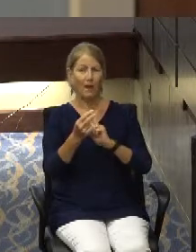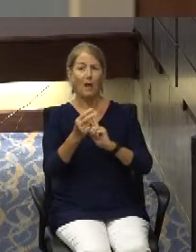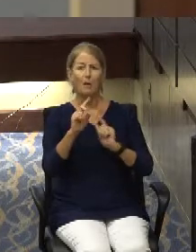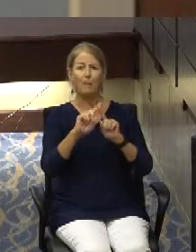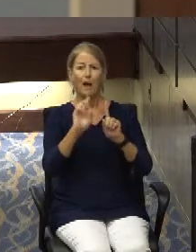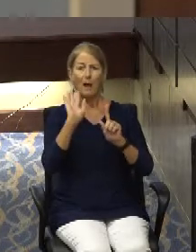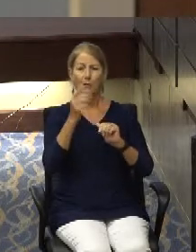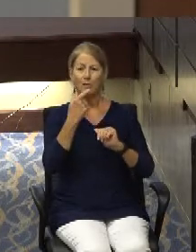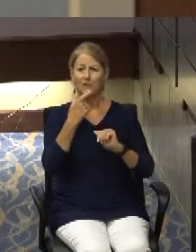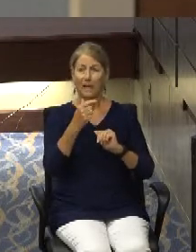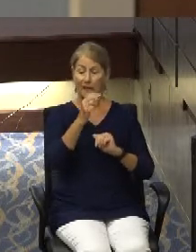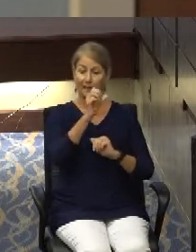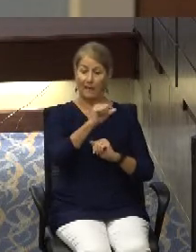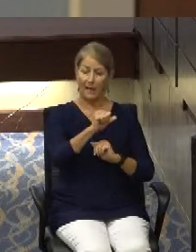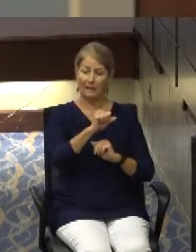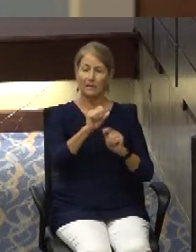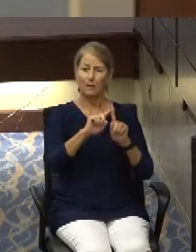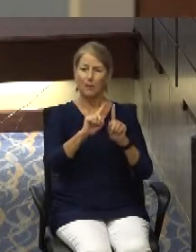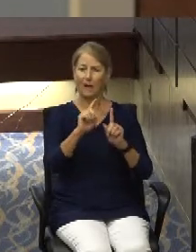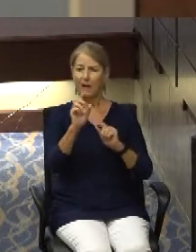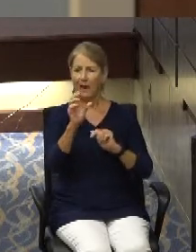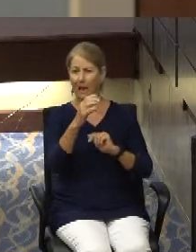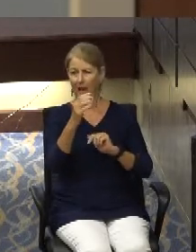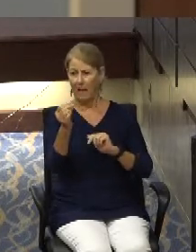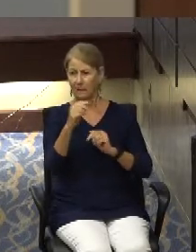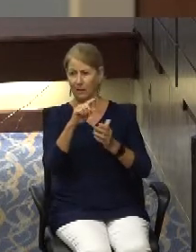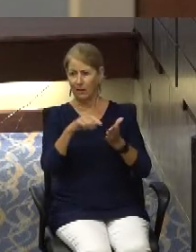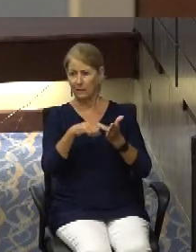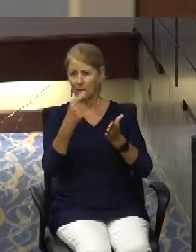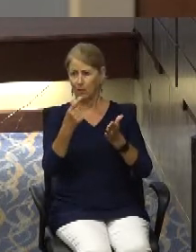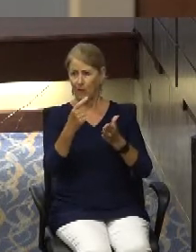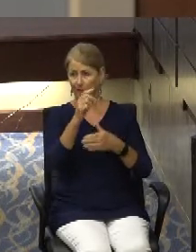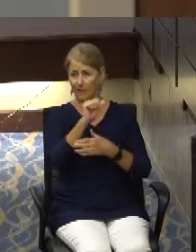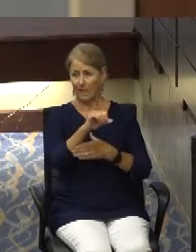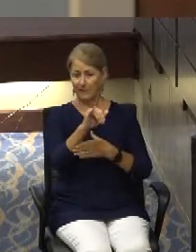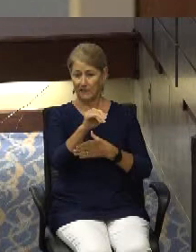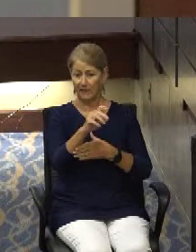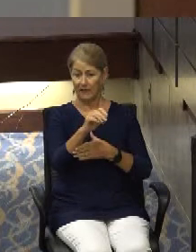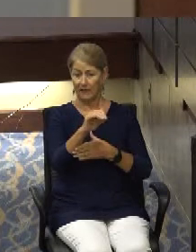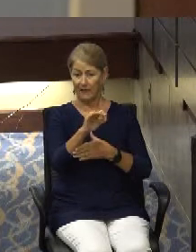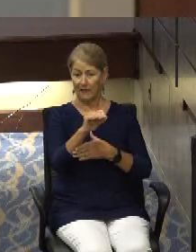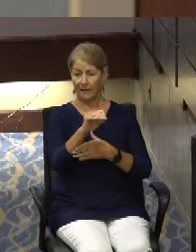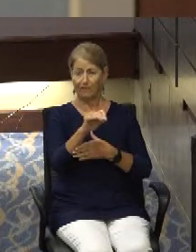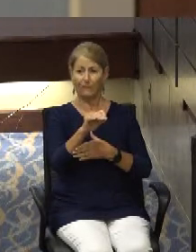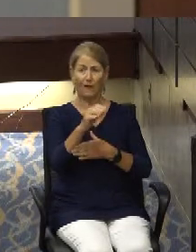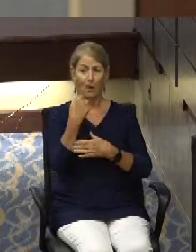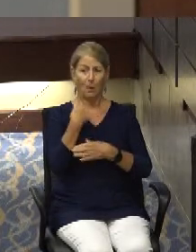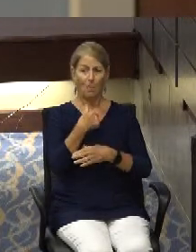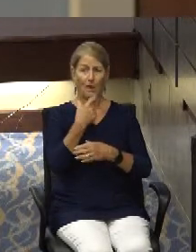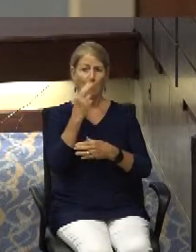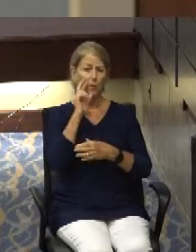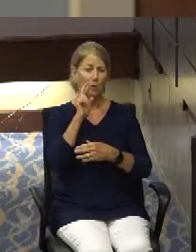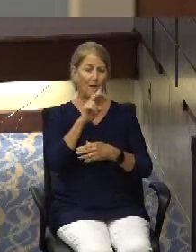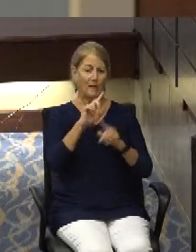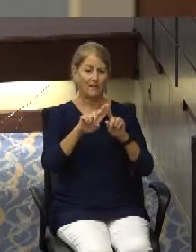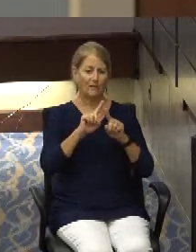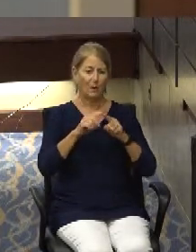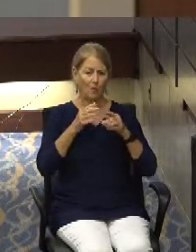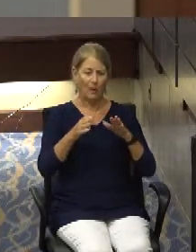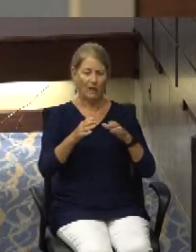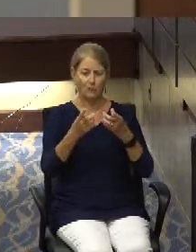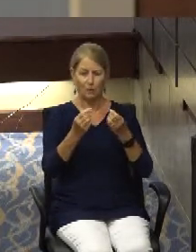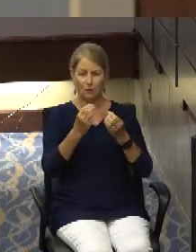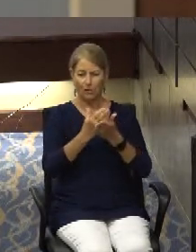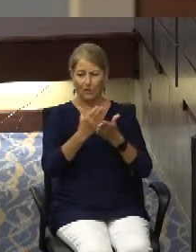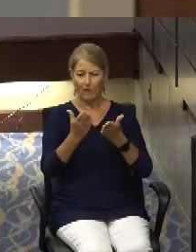but, yes, and. This is one of those yes, if conversations where if we look at different ways to do things, if